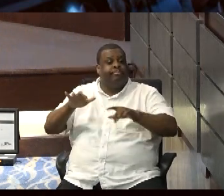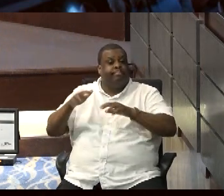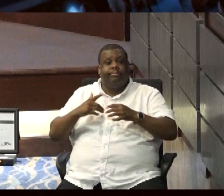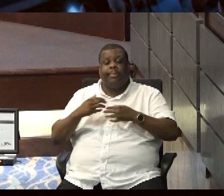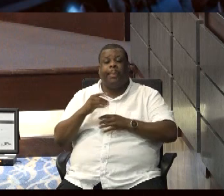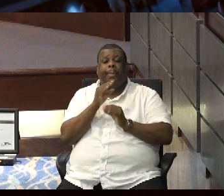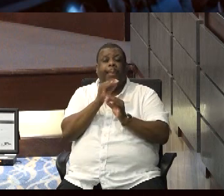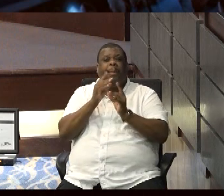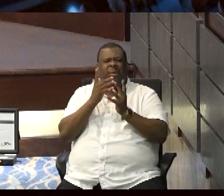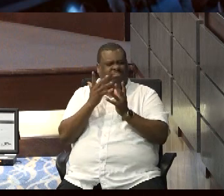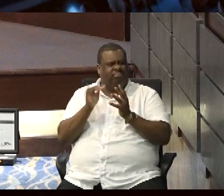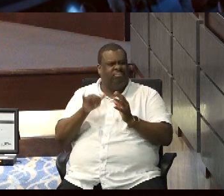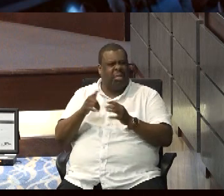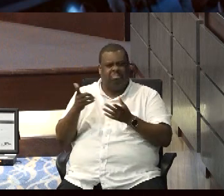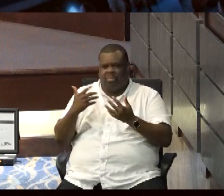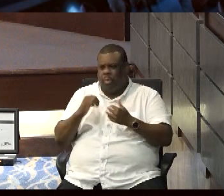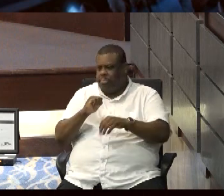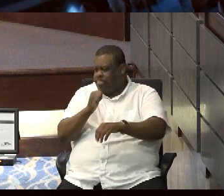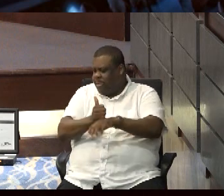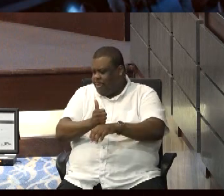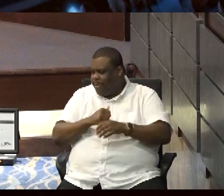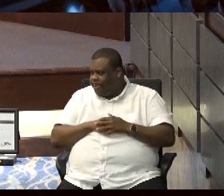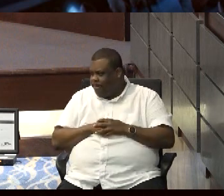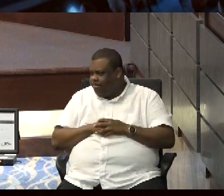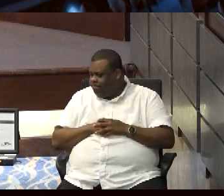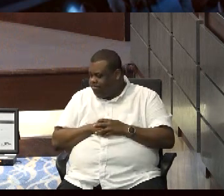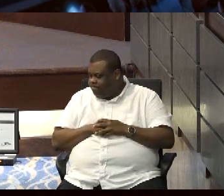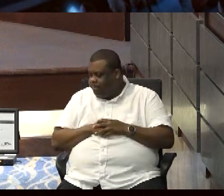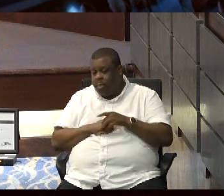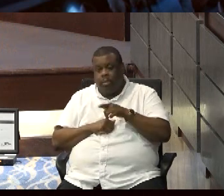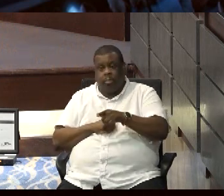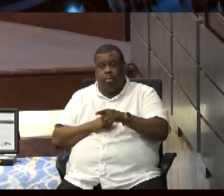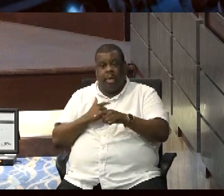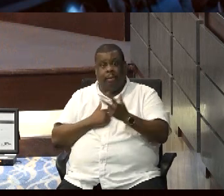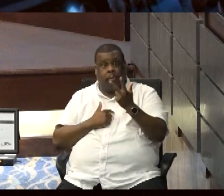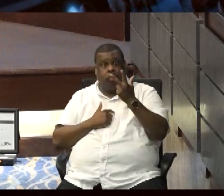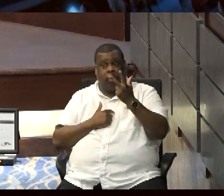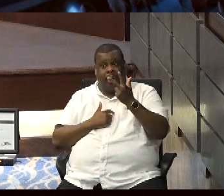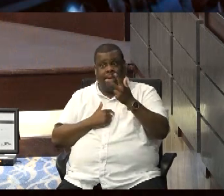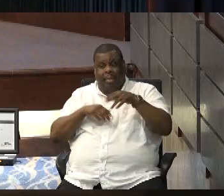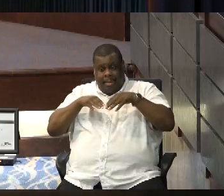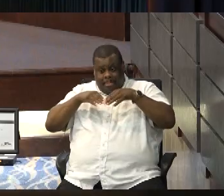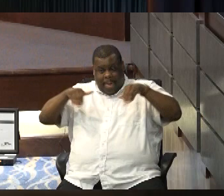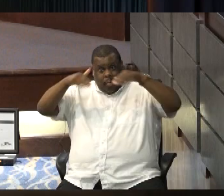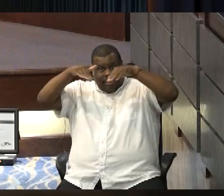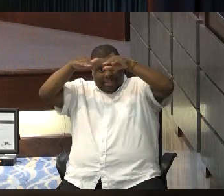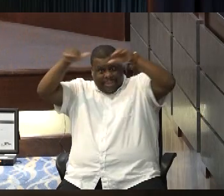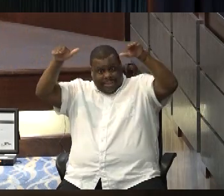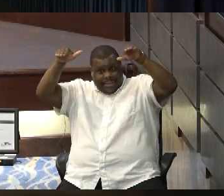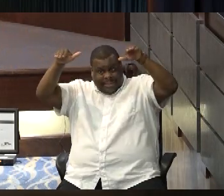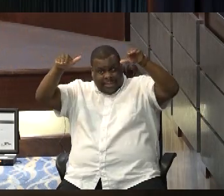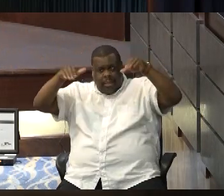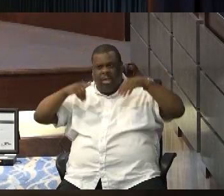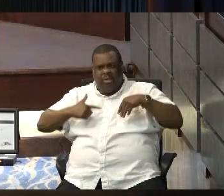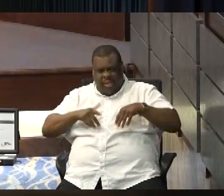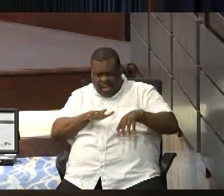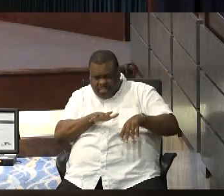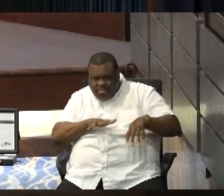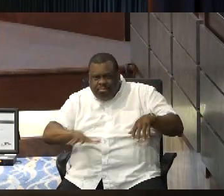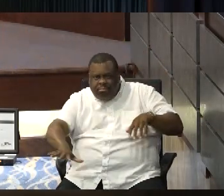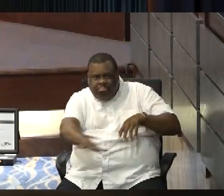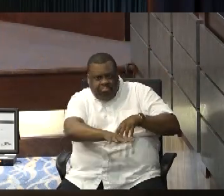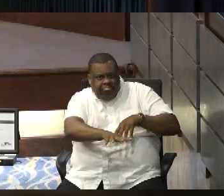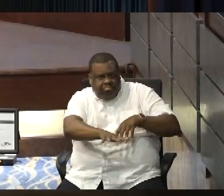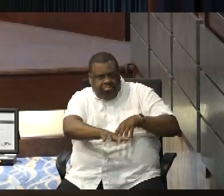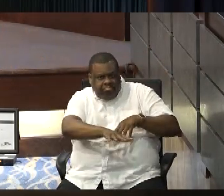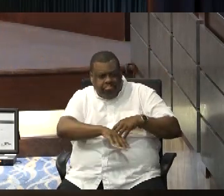So we have about half of the seats in the series of 3 balconies and then half on the ground. And they're divided up